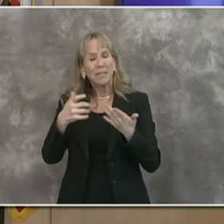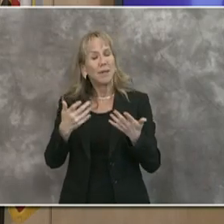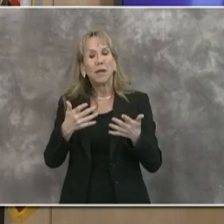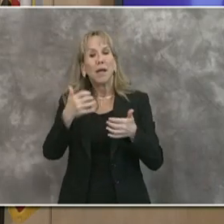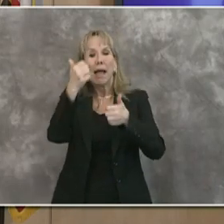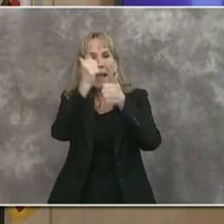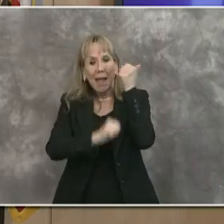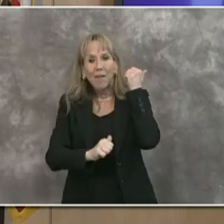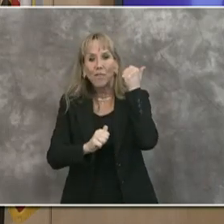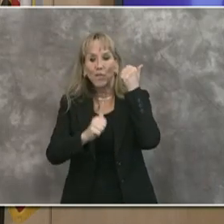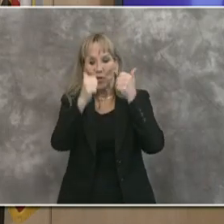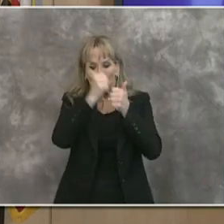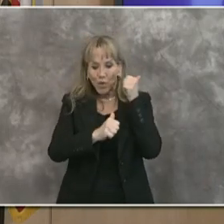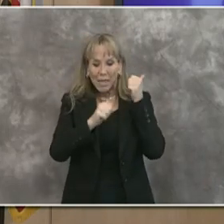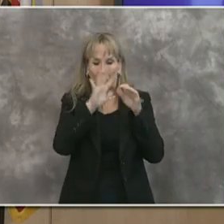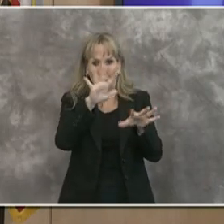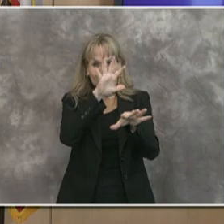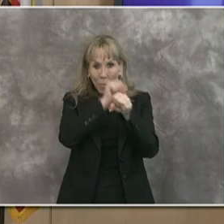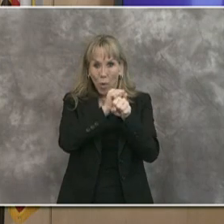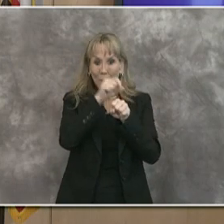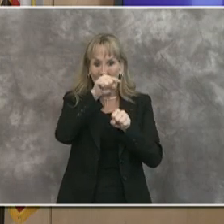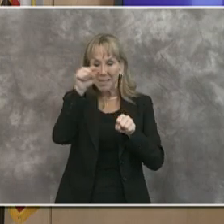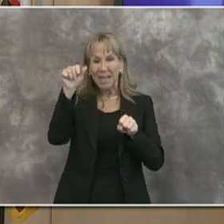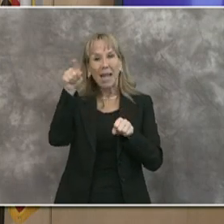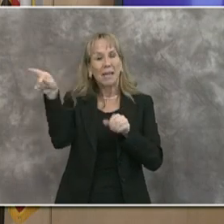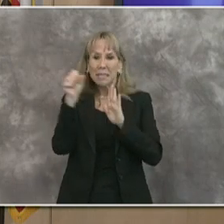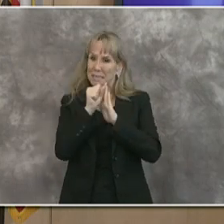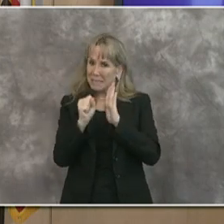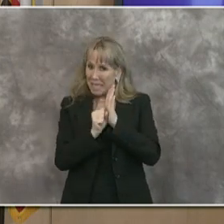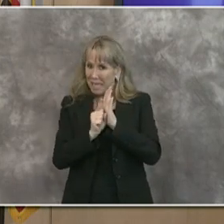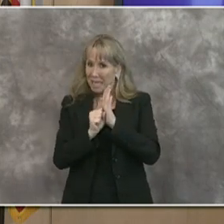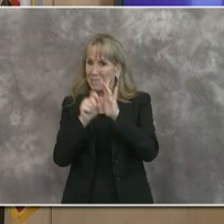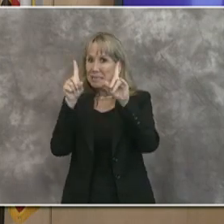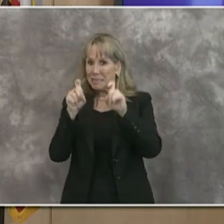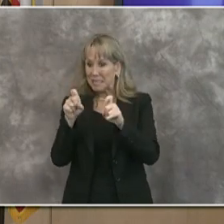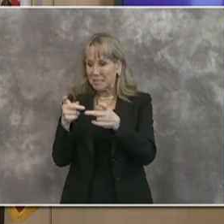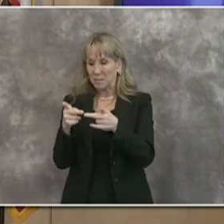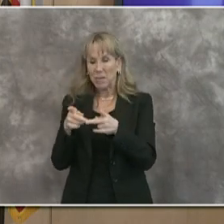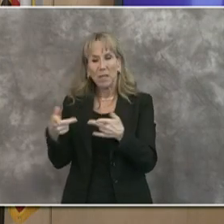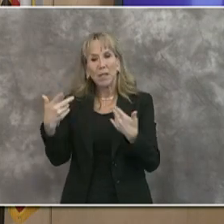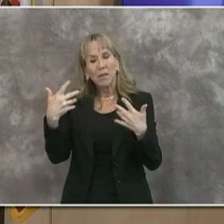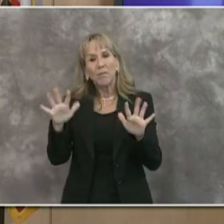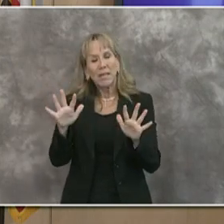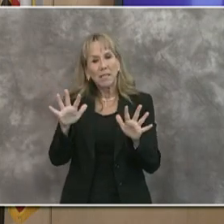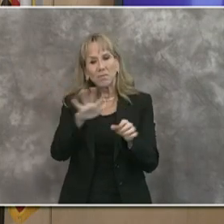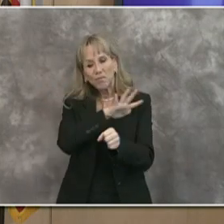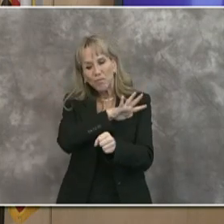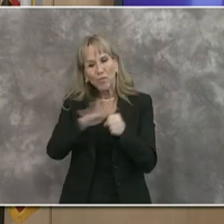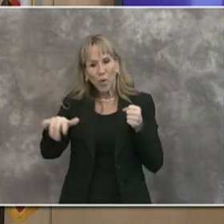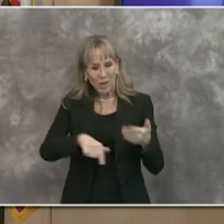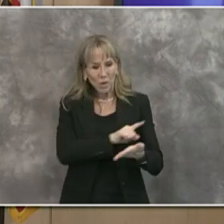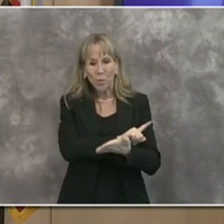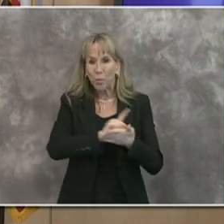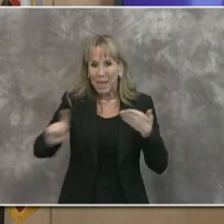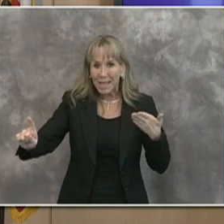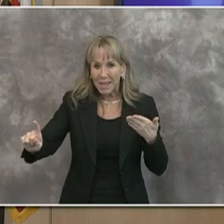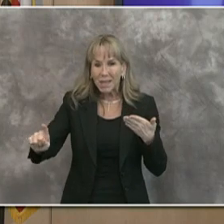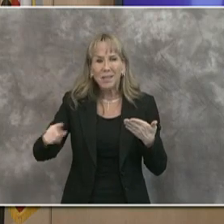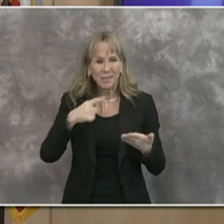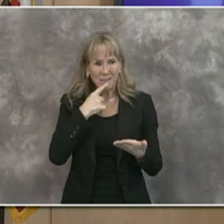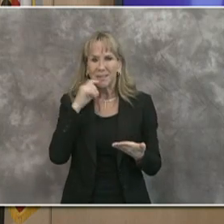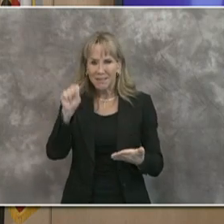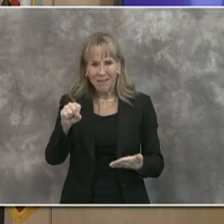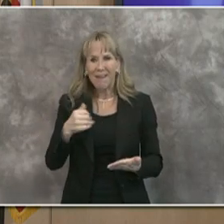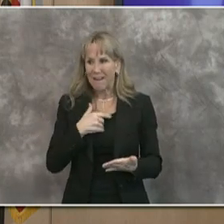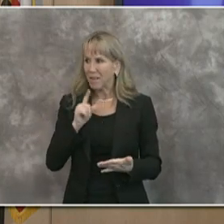every one of the available appointments at the state testing site has been filled throughout the entirety of the week tells us that there is a demand